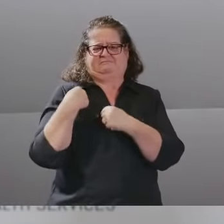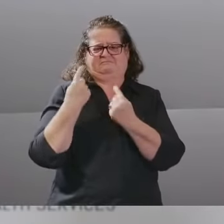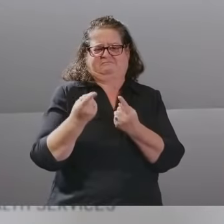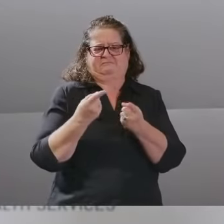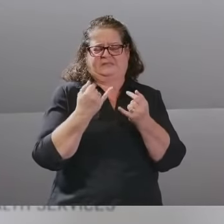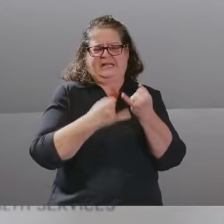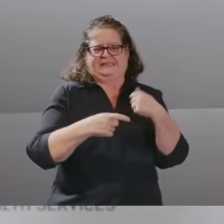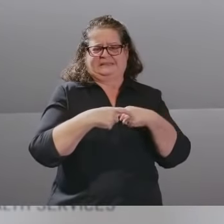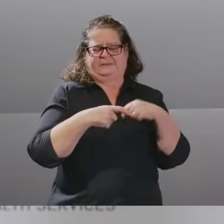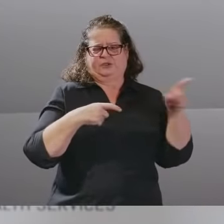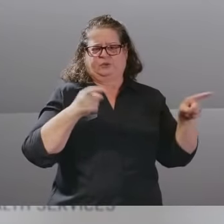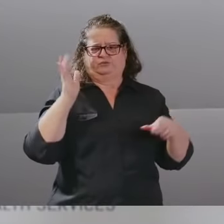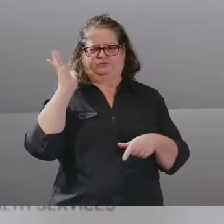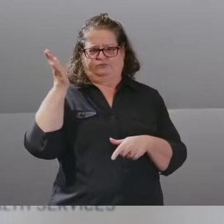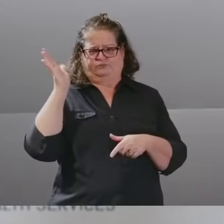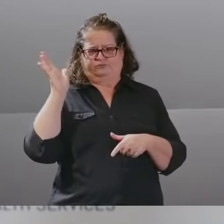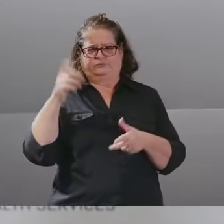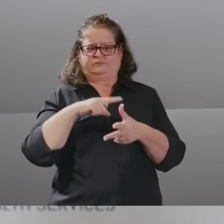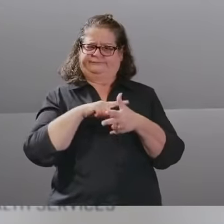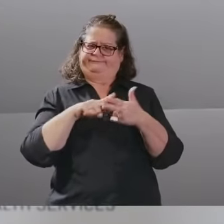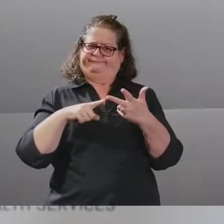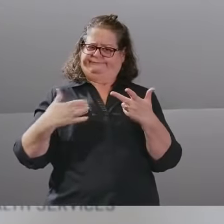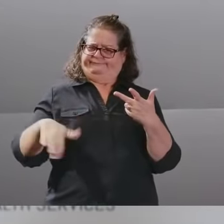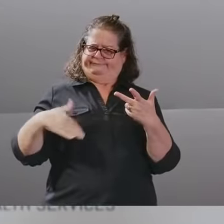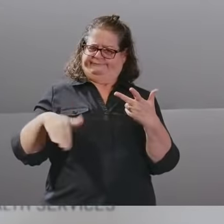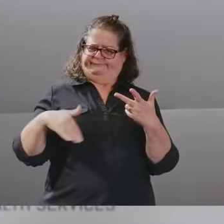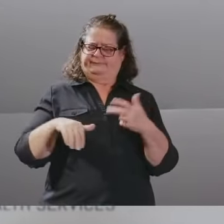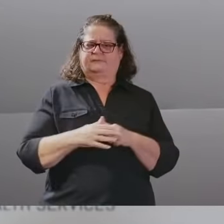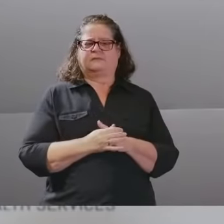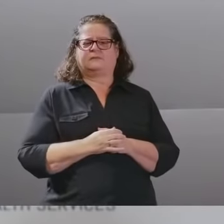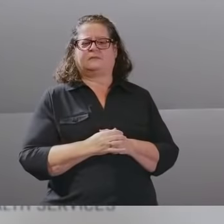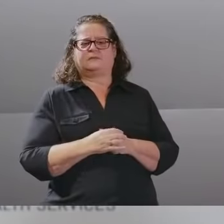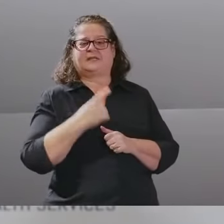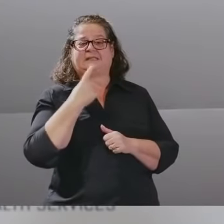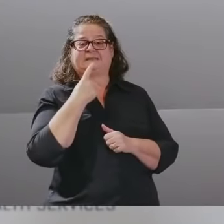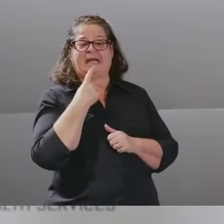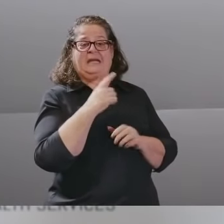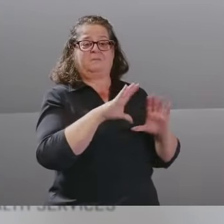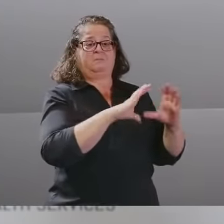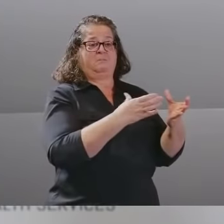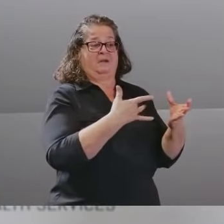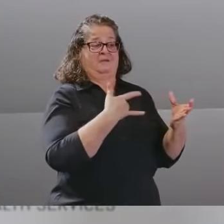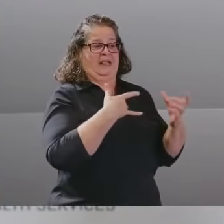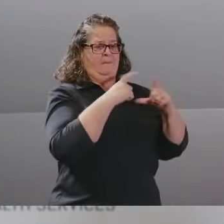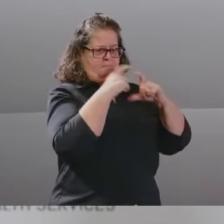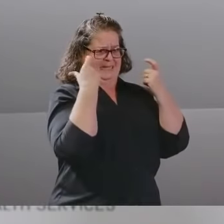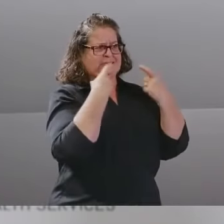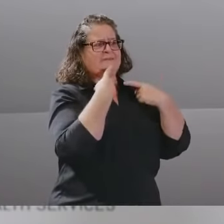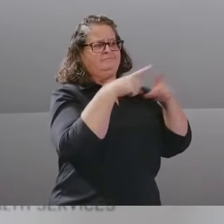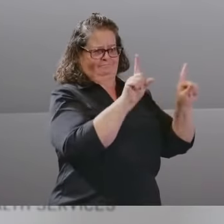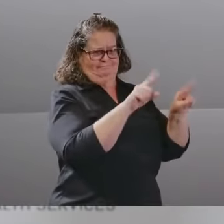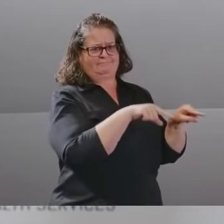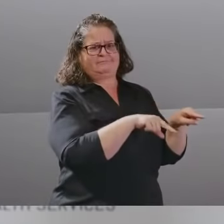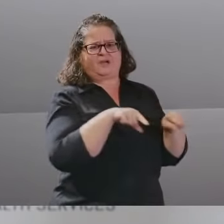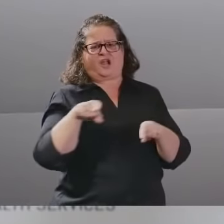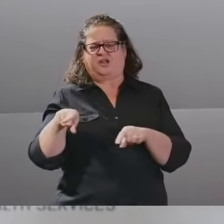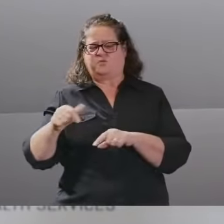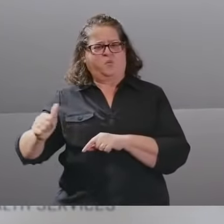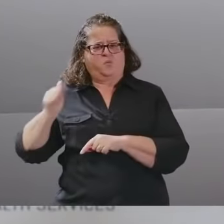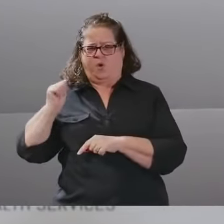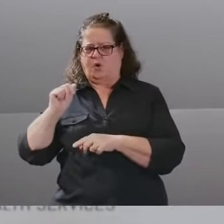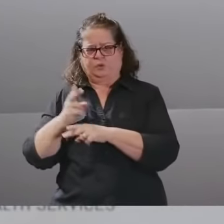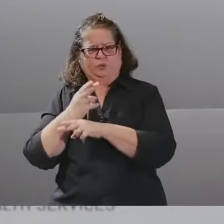between those who believe masks are the answer and those who want nothing to do with it. With the holidays coming and just the fact